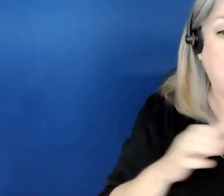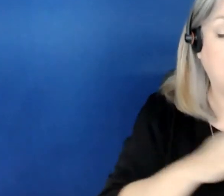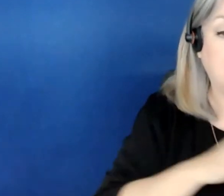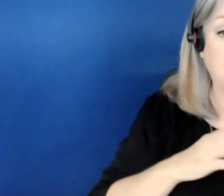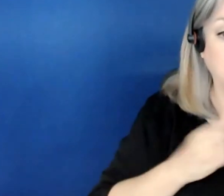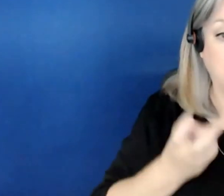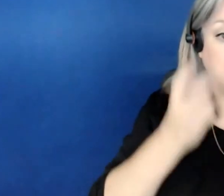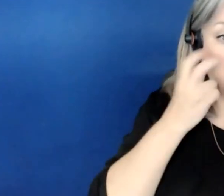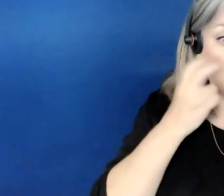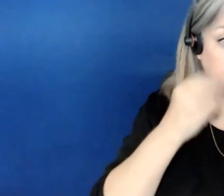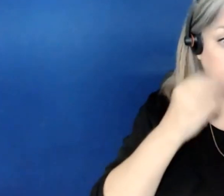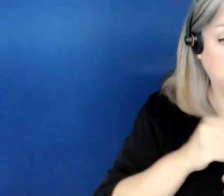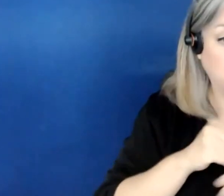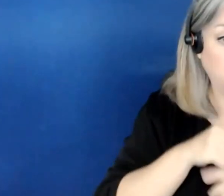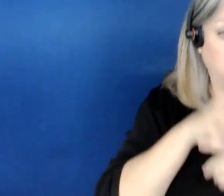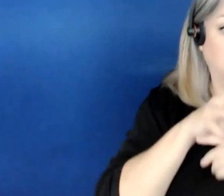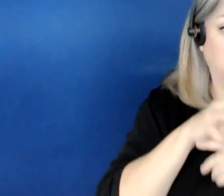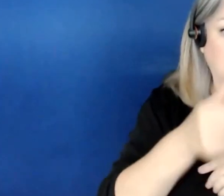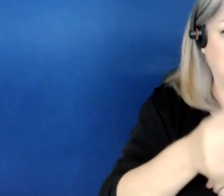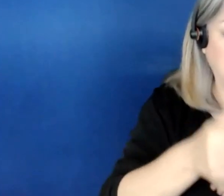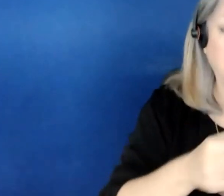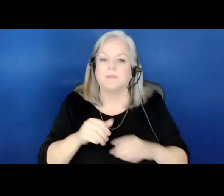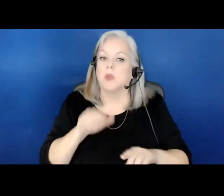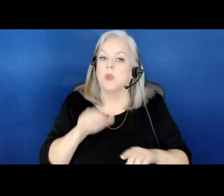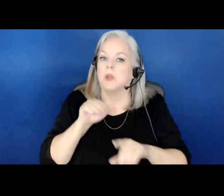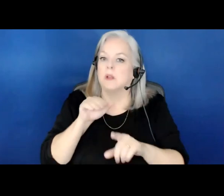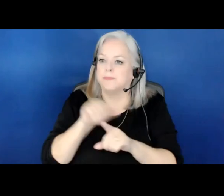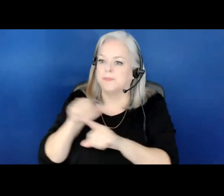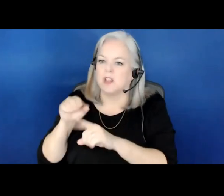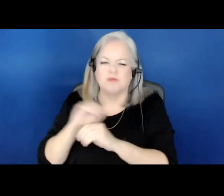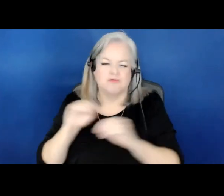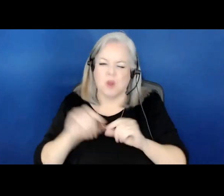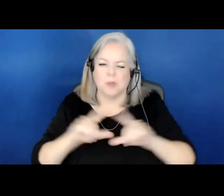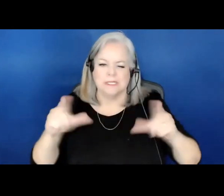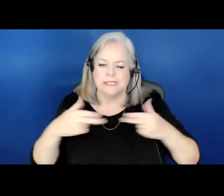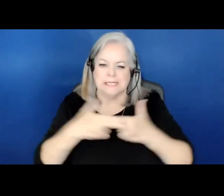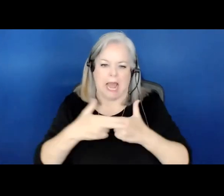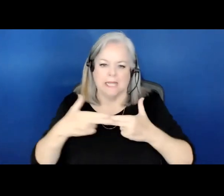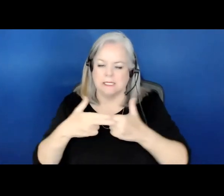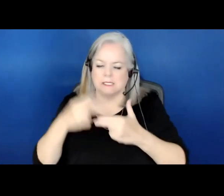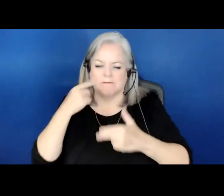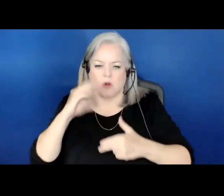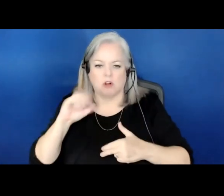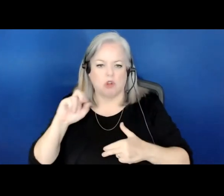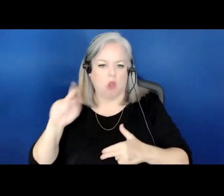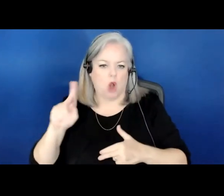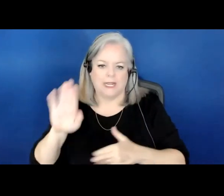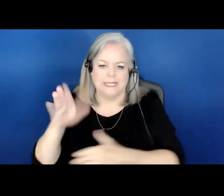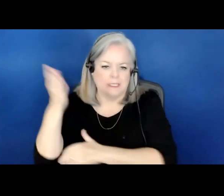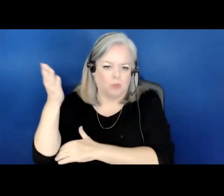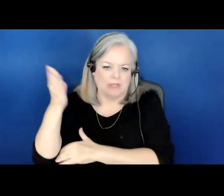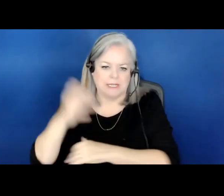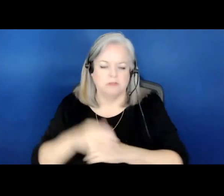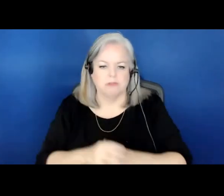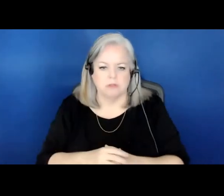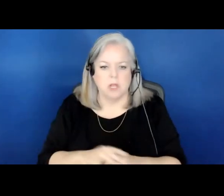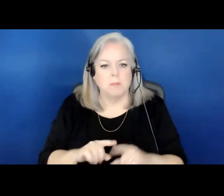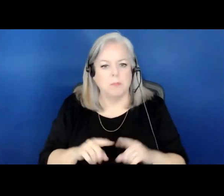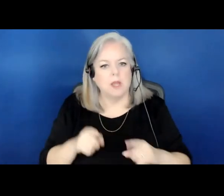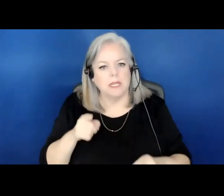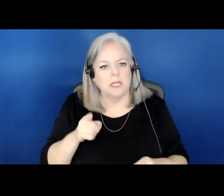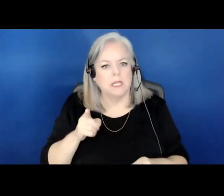And a reminder, there's no slides for Clark's presentation. But he will,